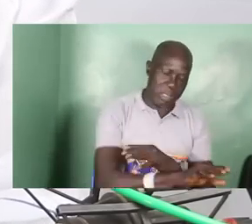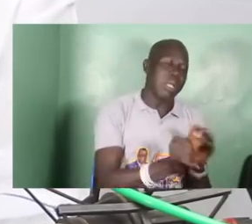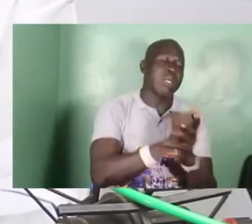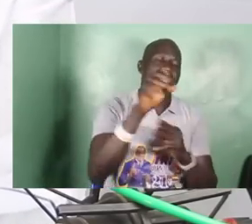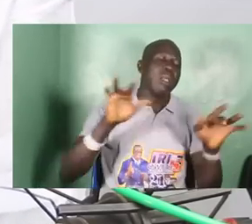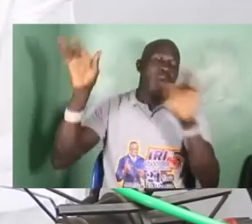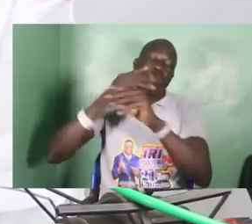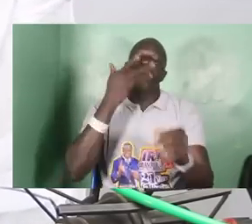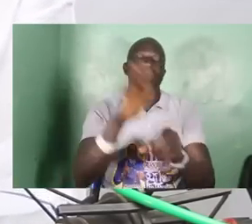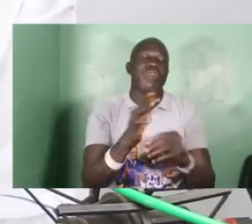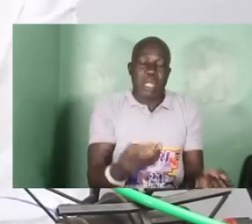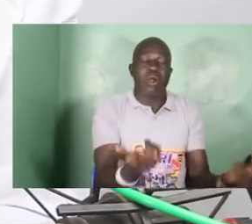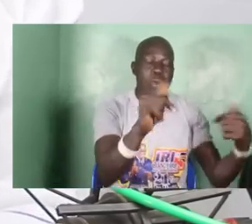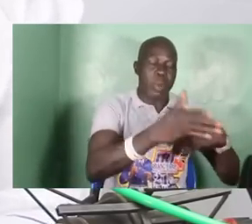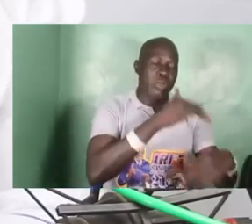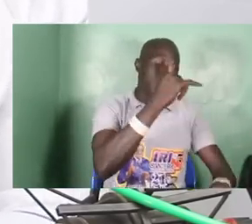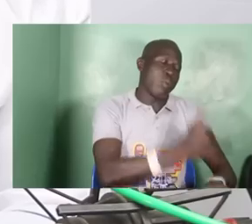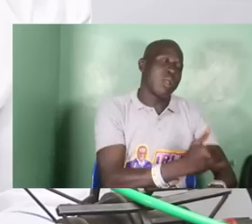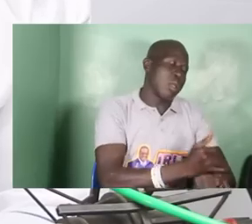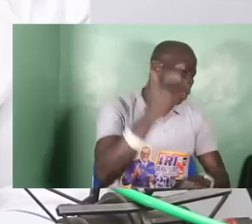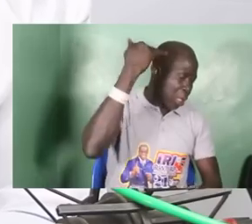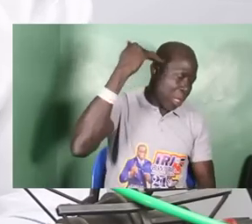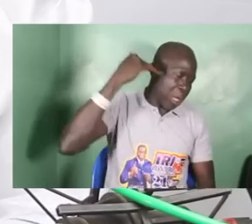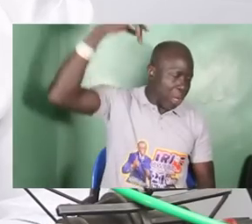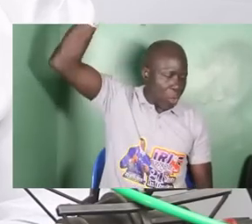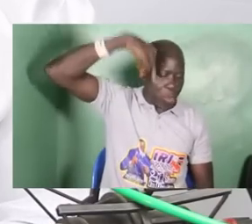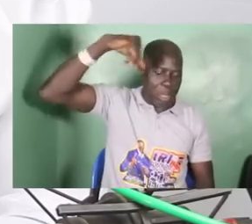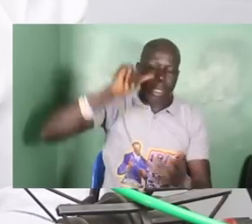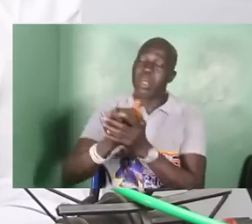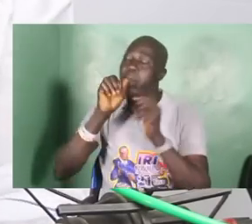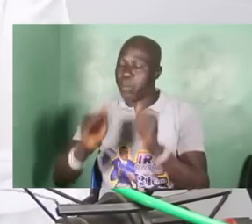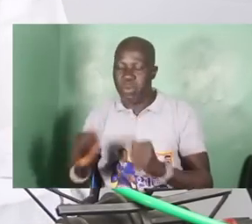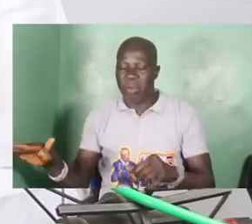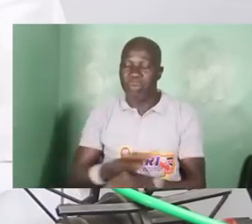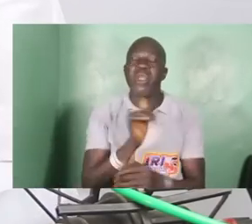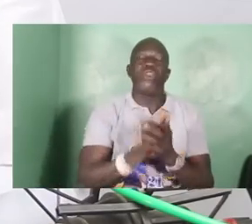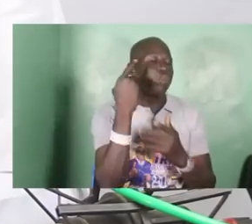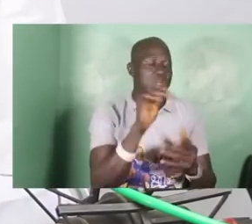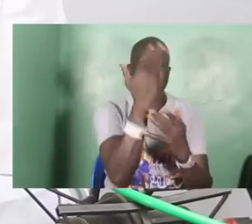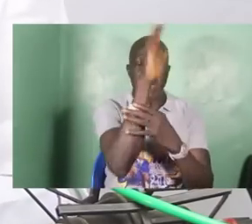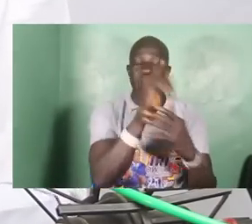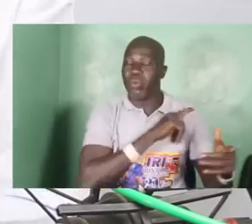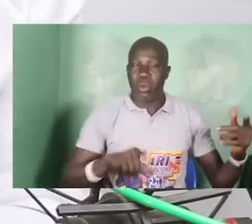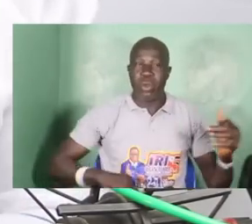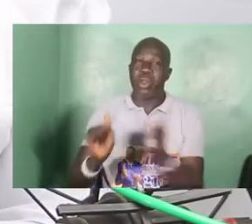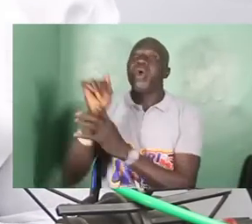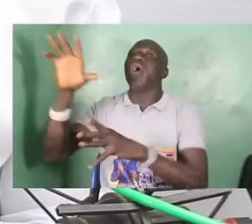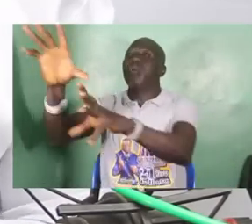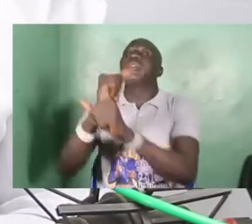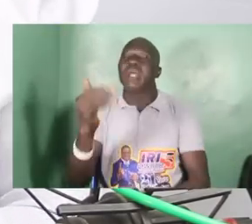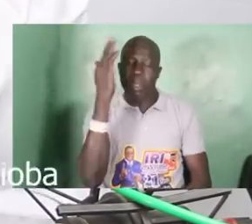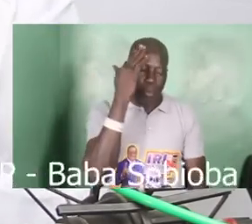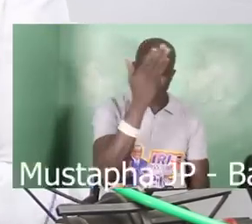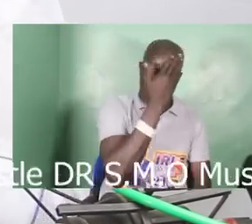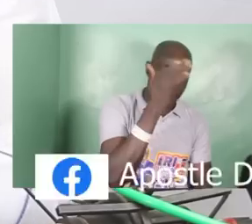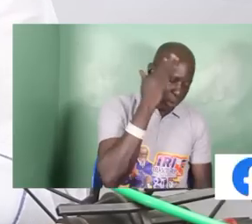stepping on the promised land, I will come to you. Headquarters. Headquarters. It will be powerful. You see the end of miracle. You